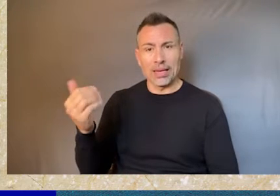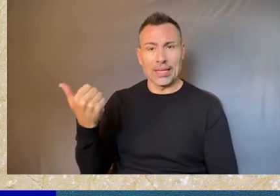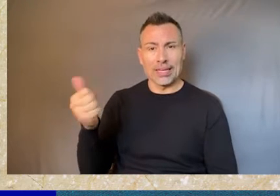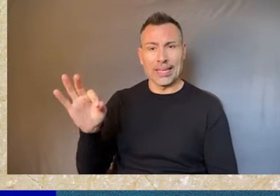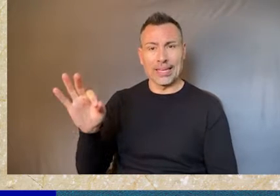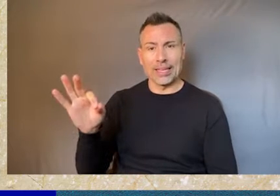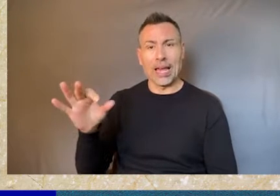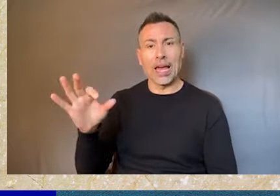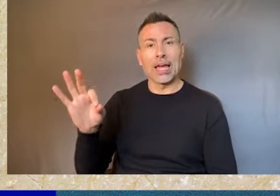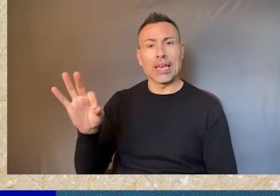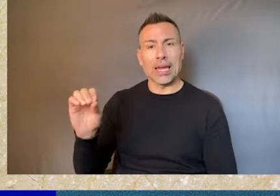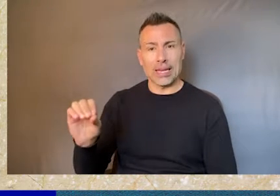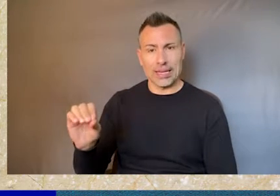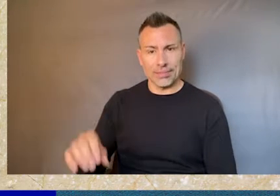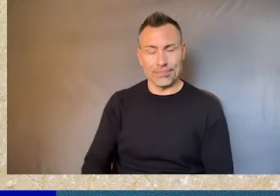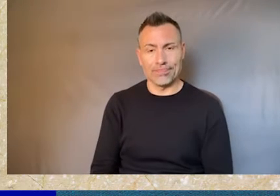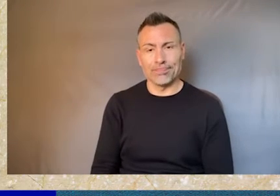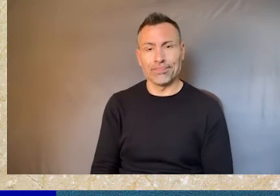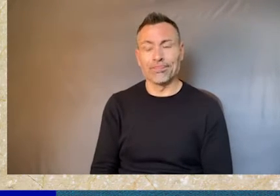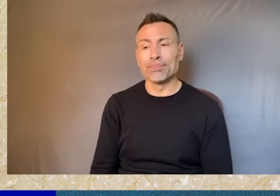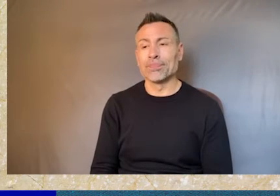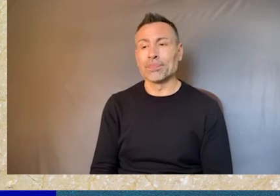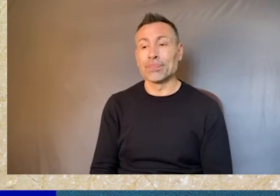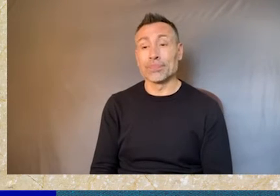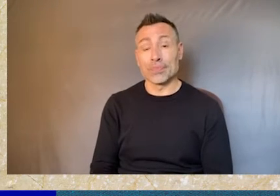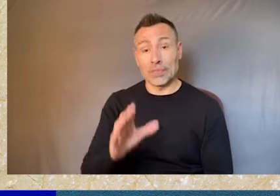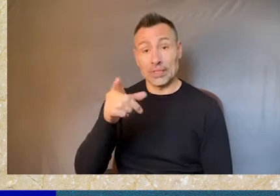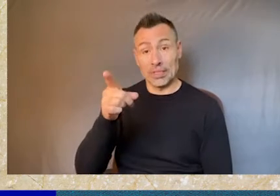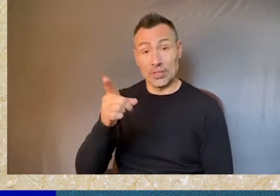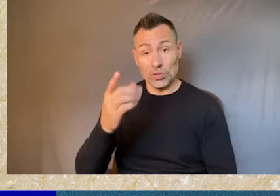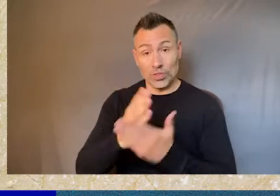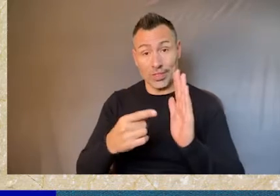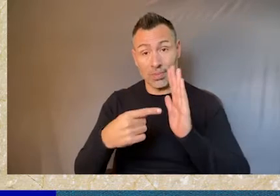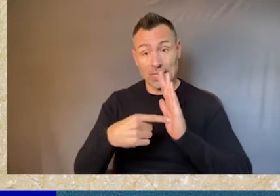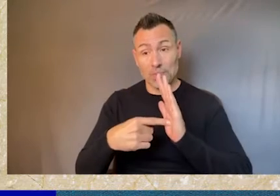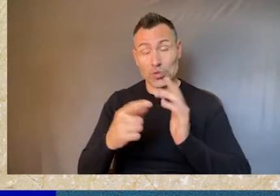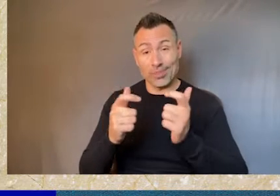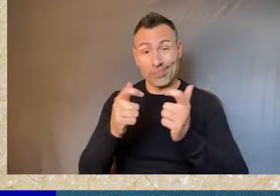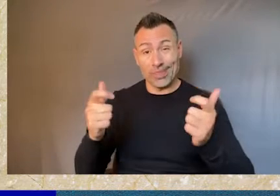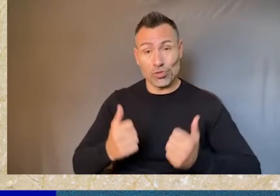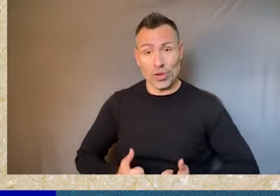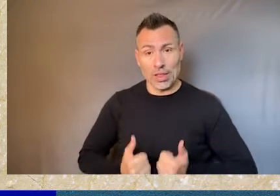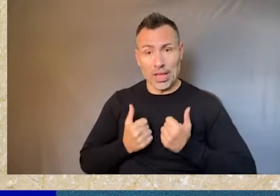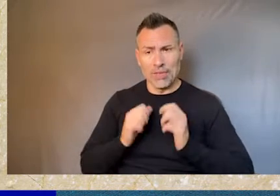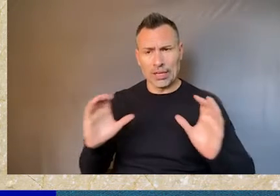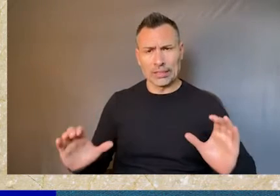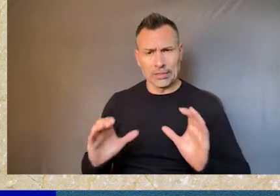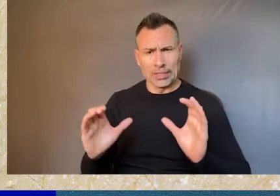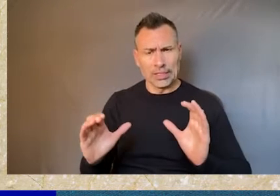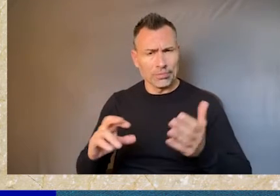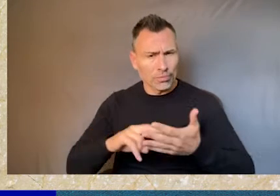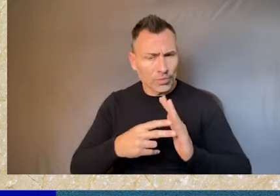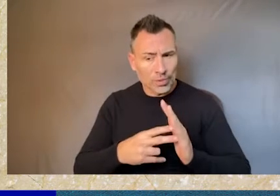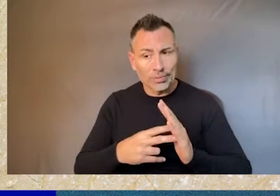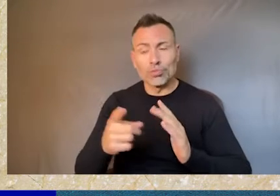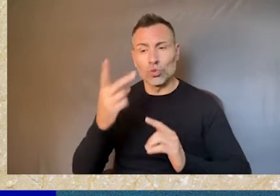So here are some examples of major life activities. And as we just covered in the last slide, an impairment is considered a